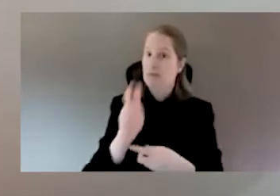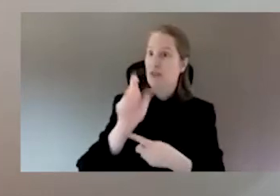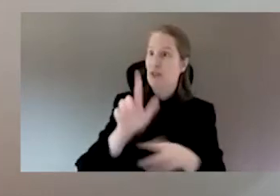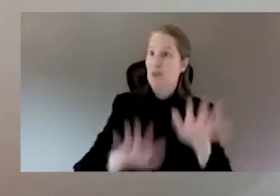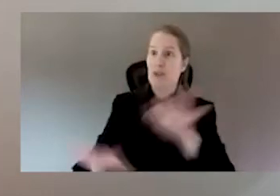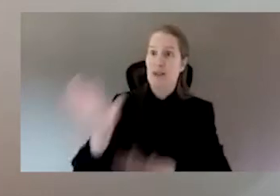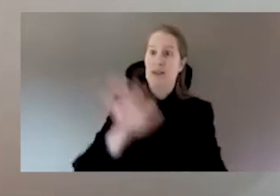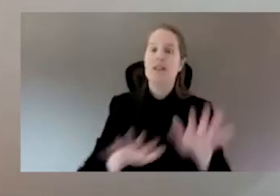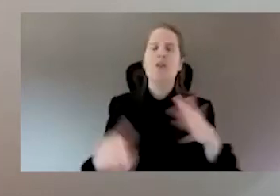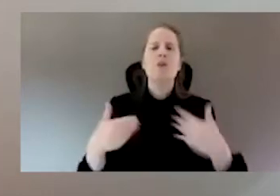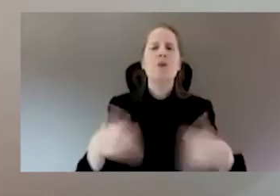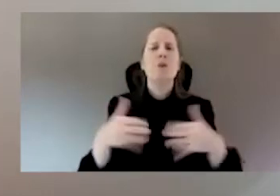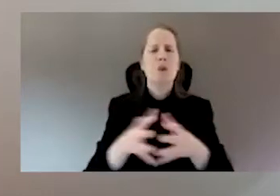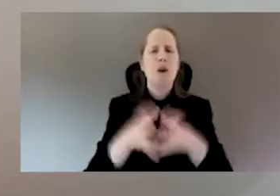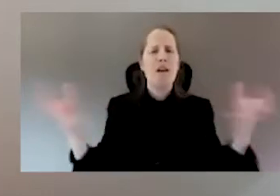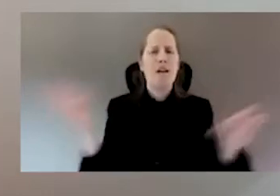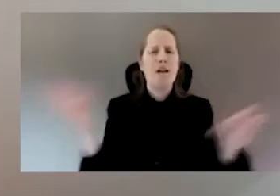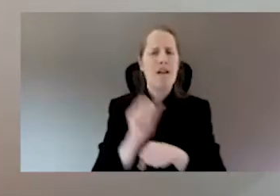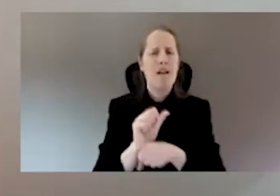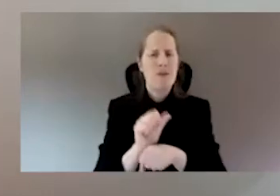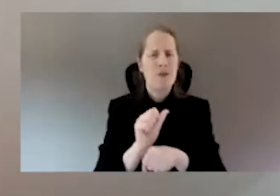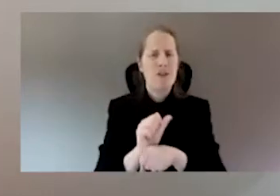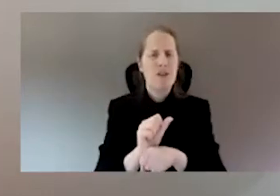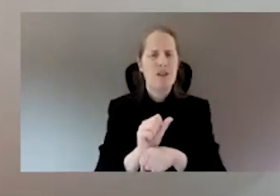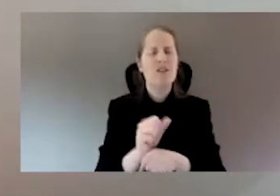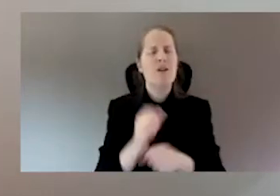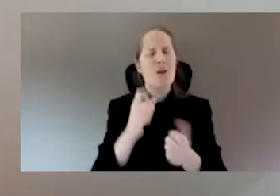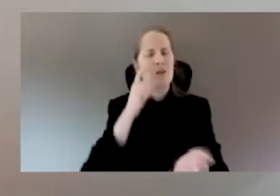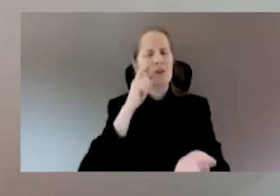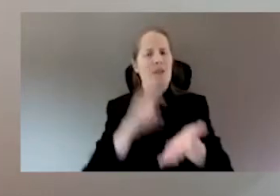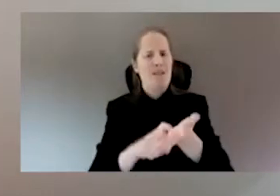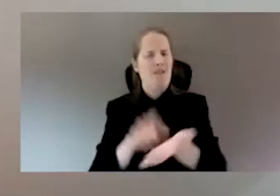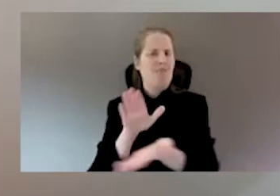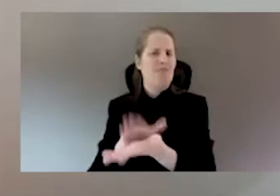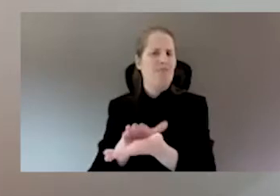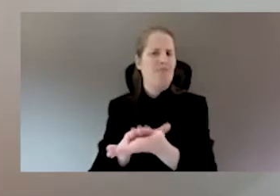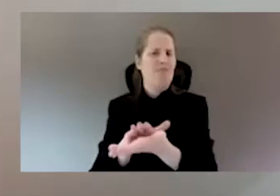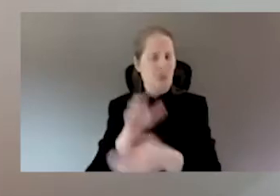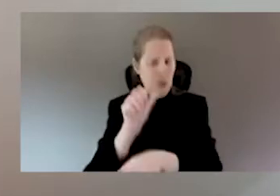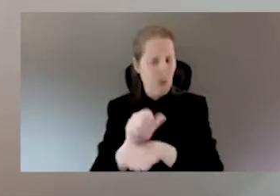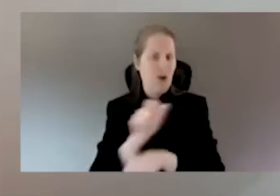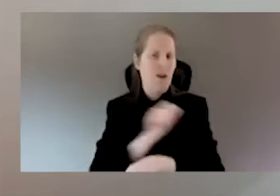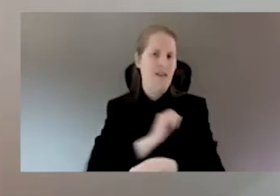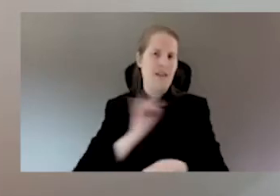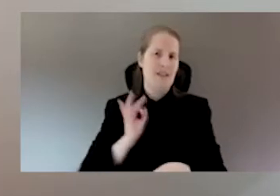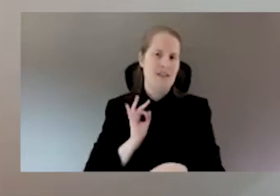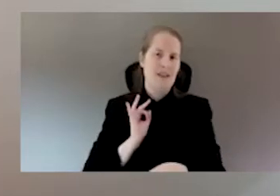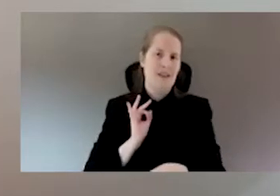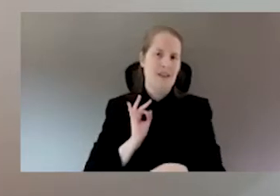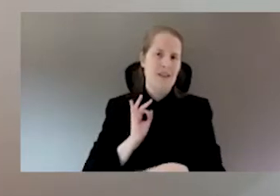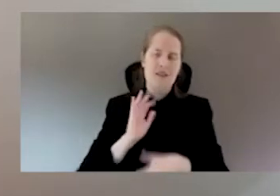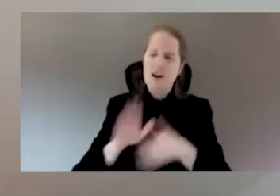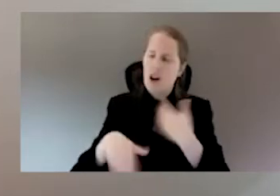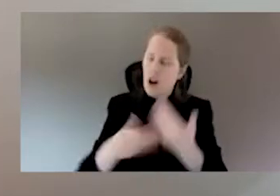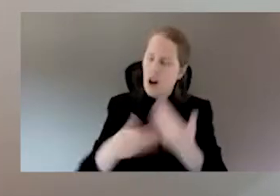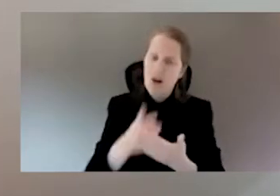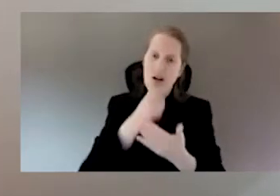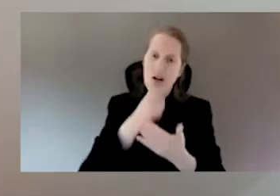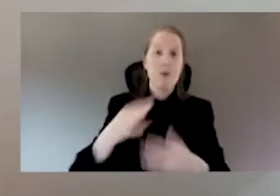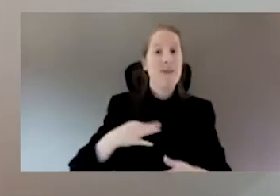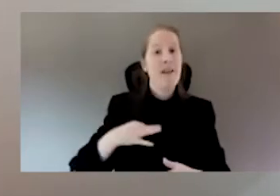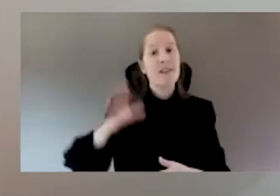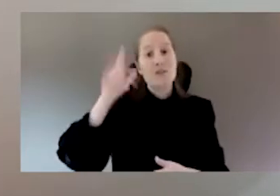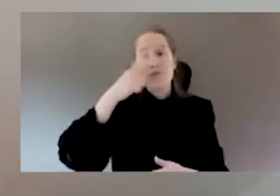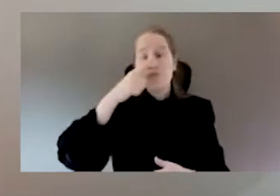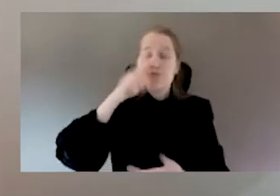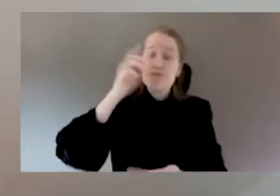significant undertaking. And I really want to acknowledge and applaud the work of the staff and all of those who also volunteered to make